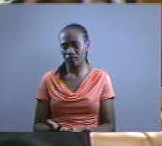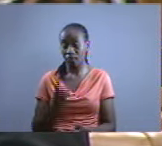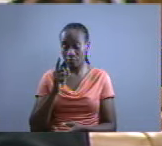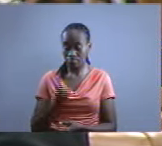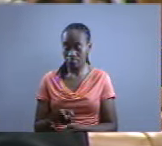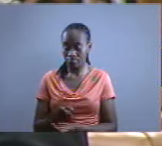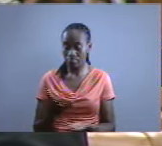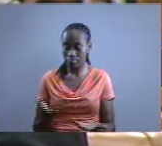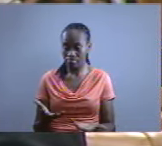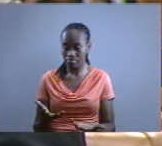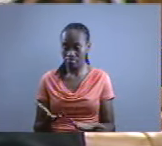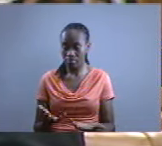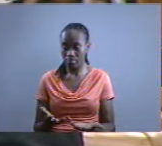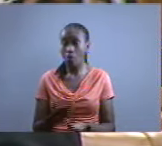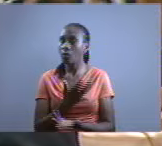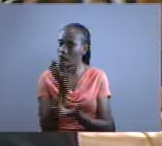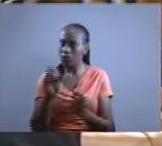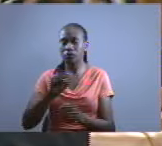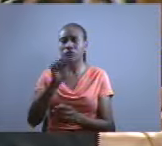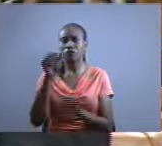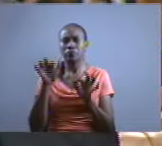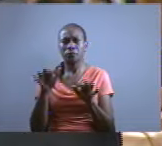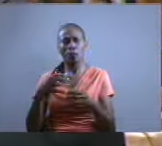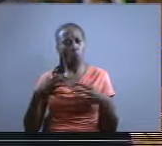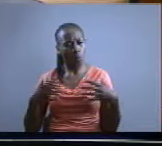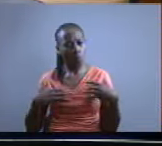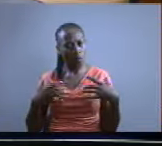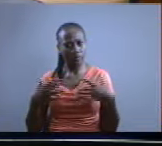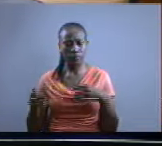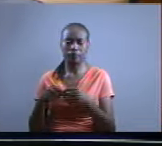want die gevolg is dat misdaad sal gedei.